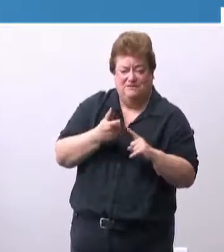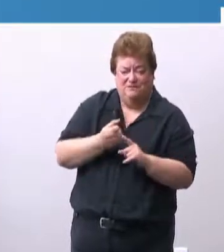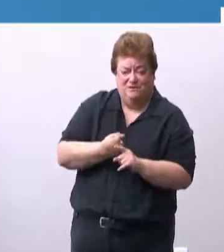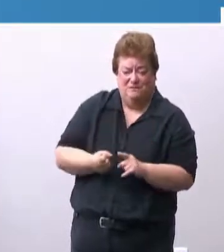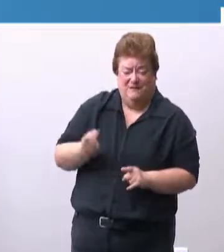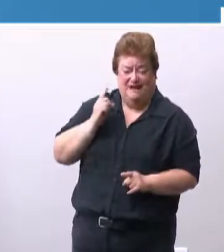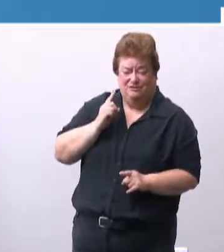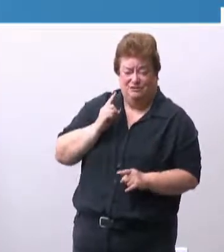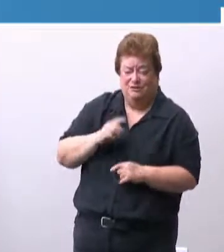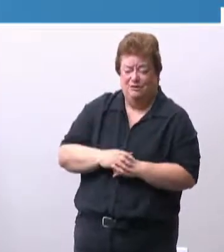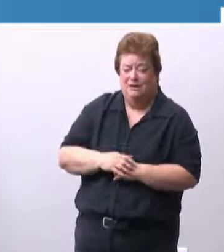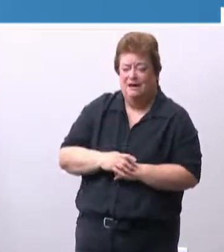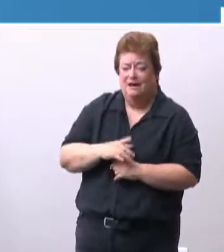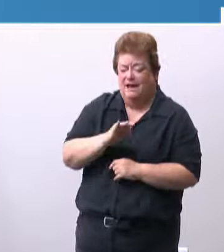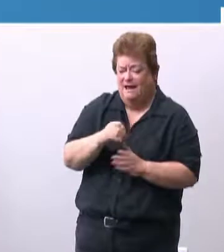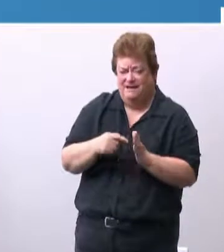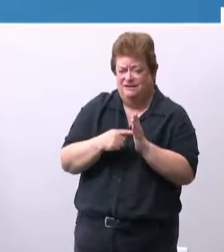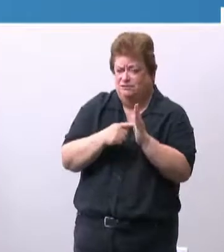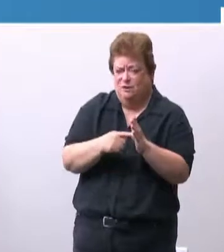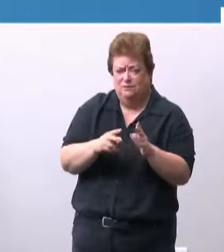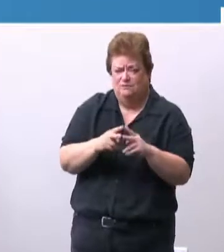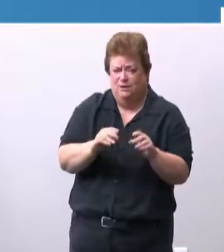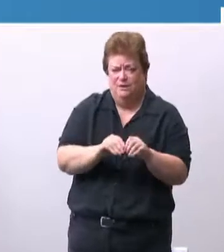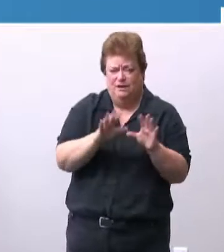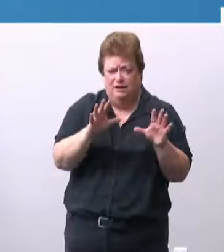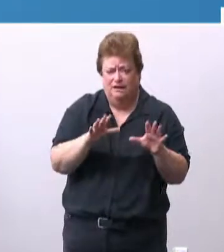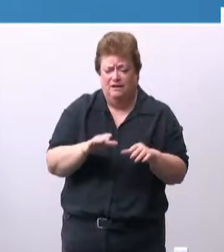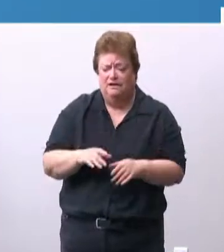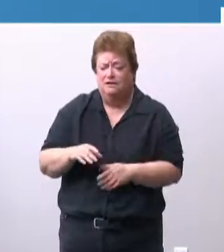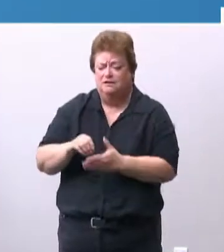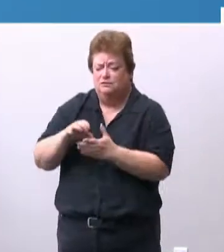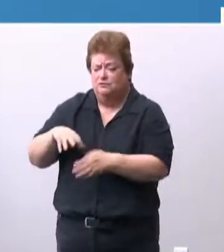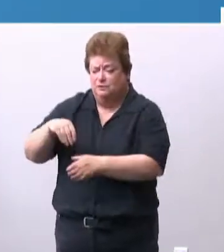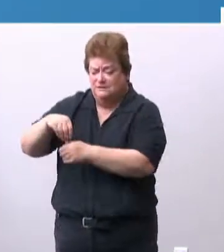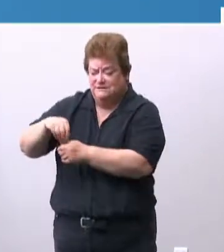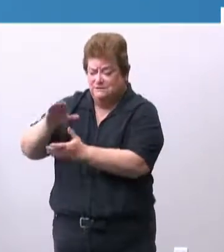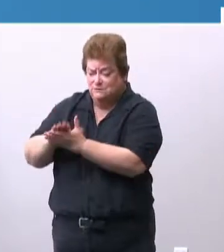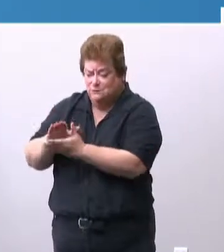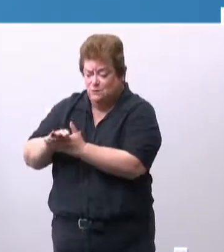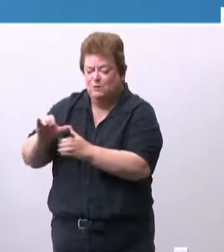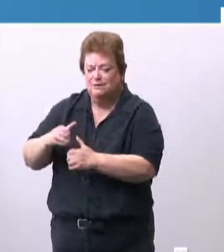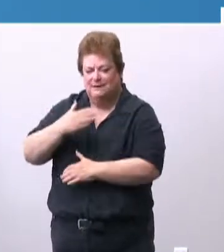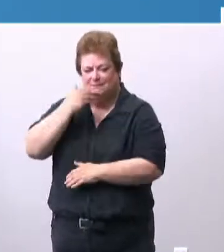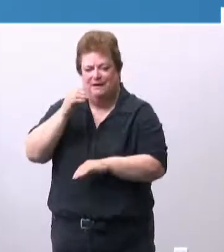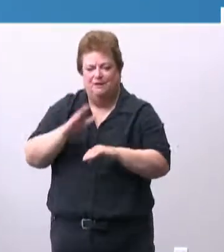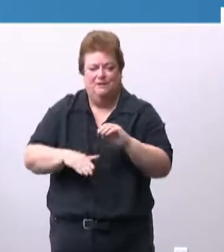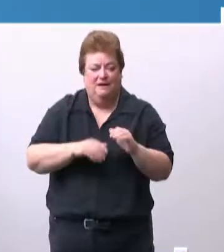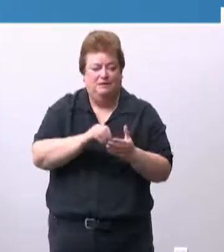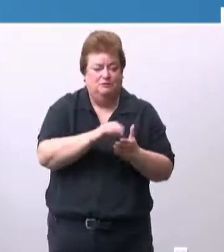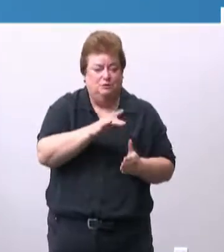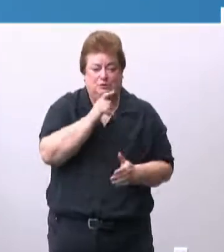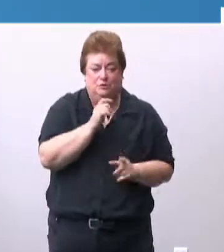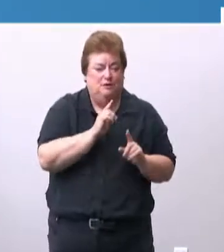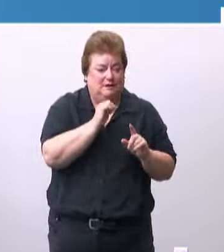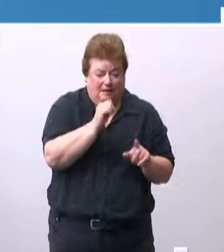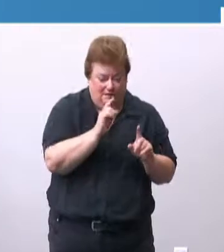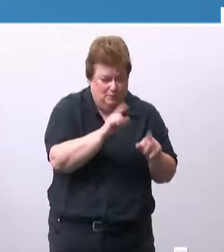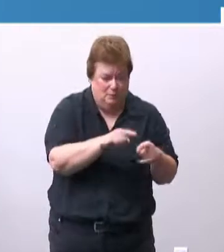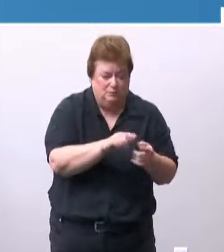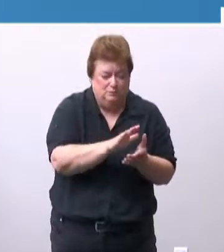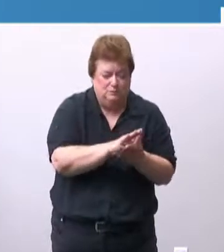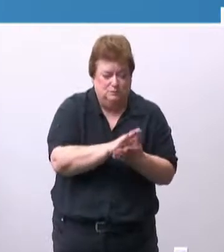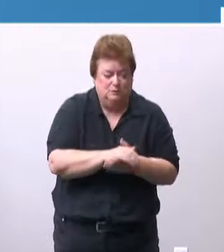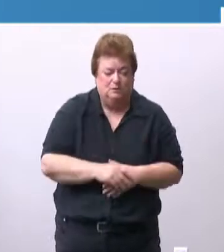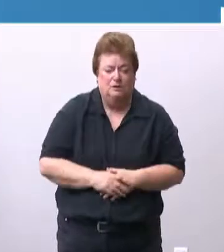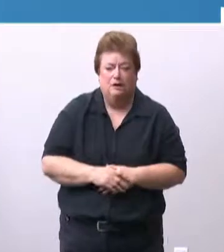what it points out very, very clearly is that students in school did better than students that were not in school. So whatever we